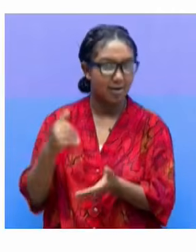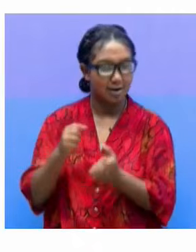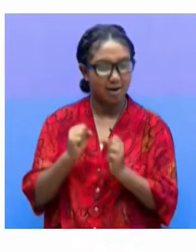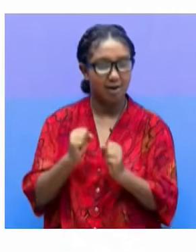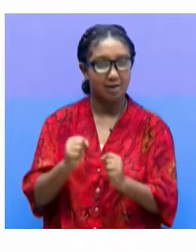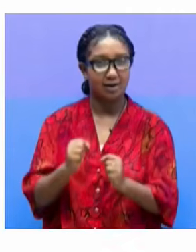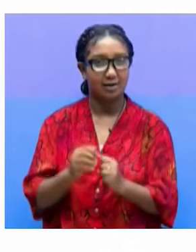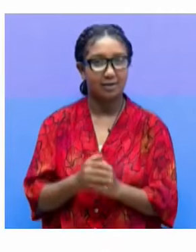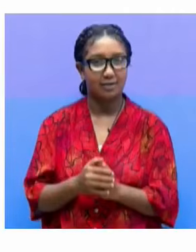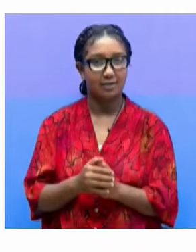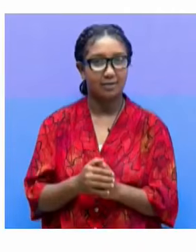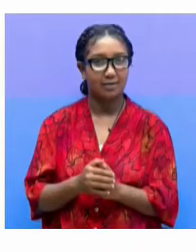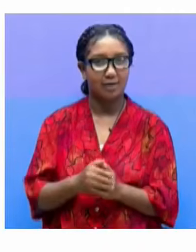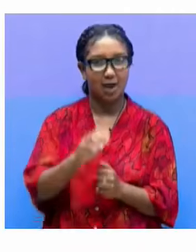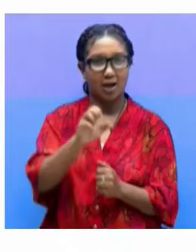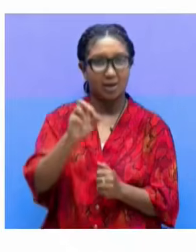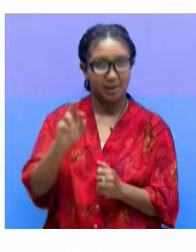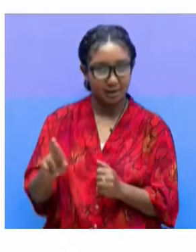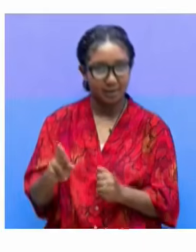harder,